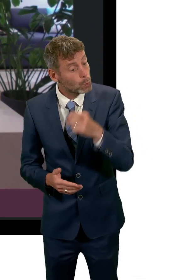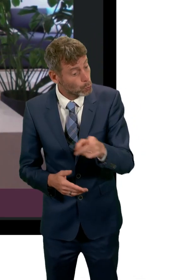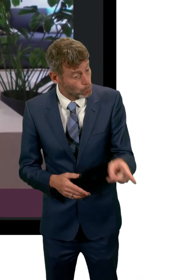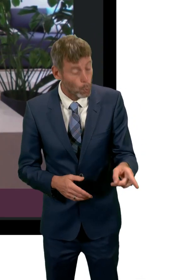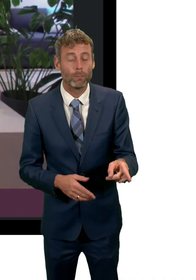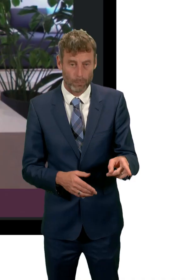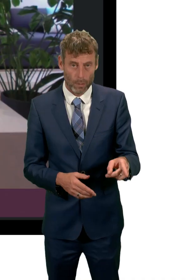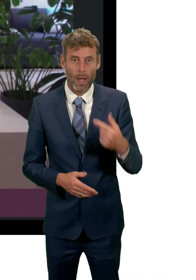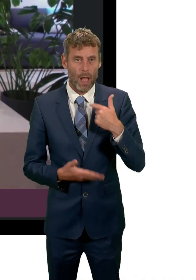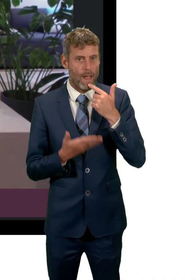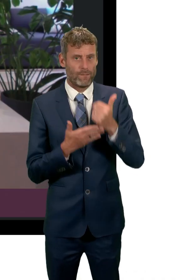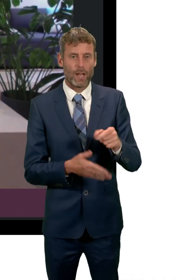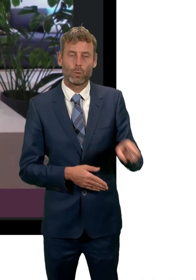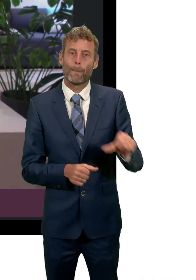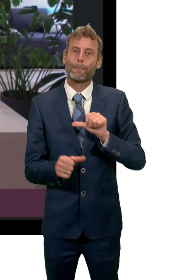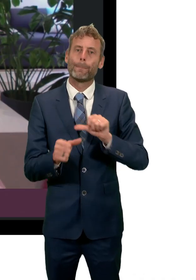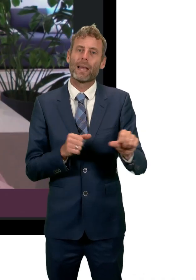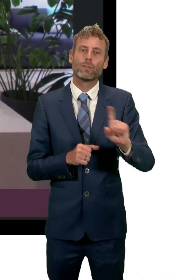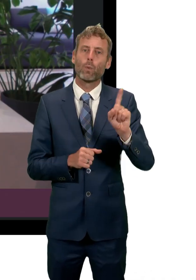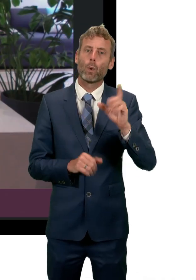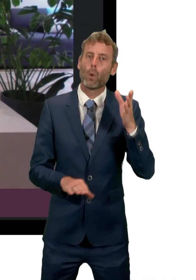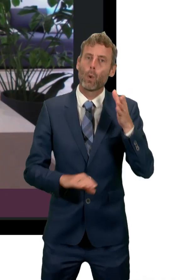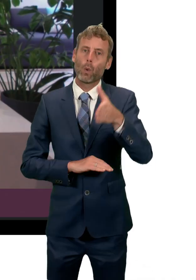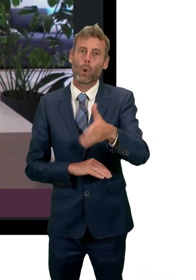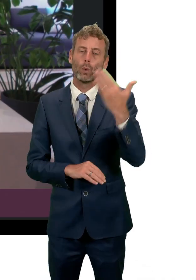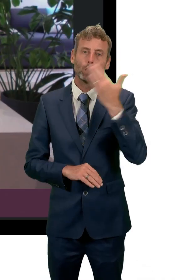school." So perhaps one thing, you could have a